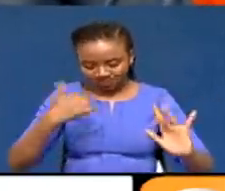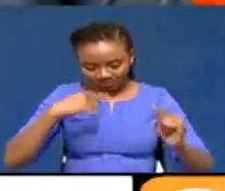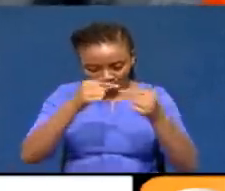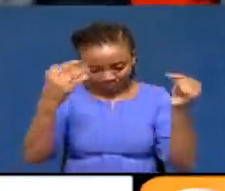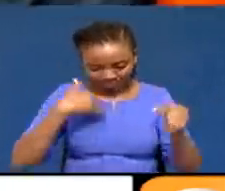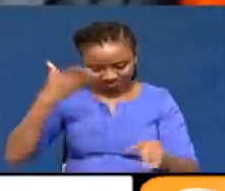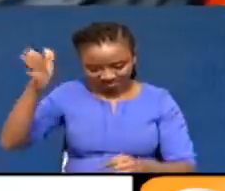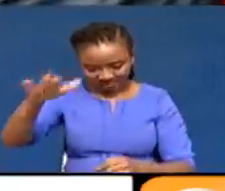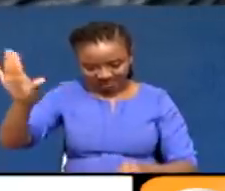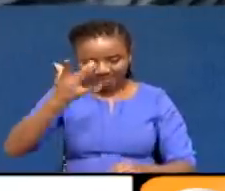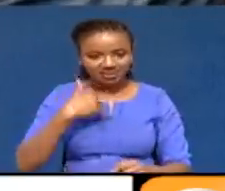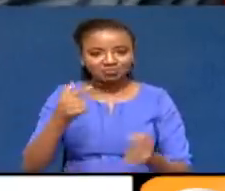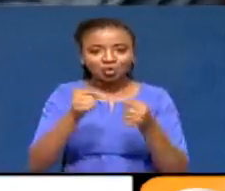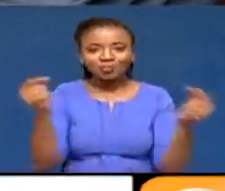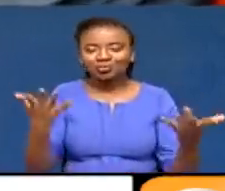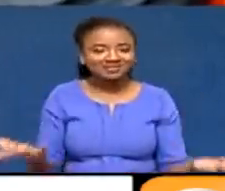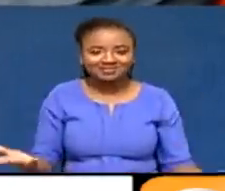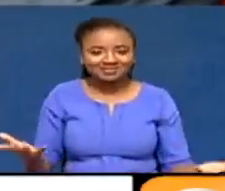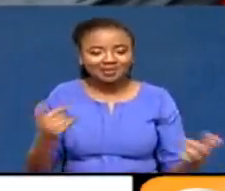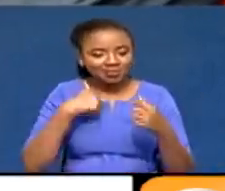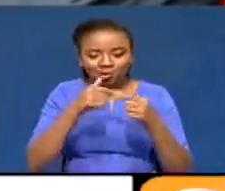No, just a minute. But listen. No.